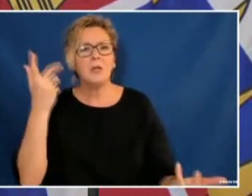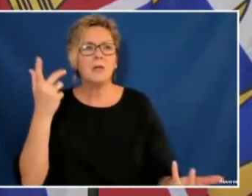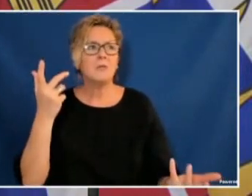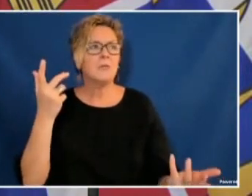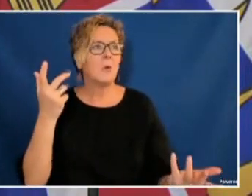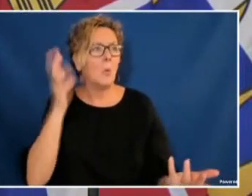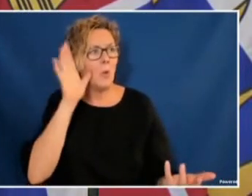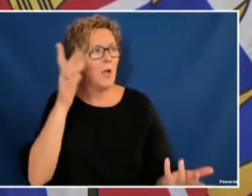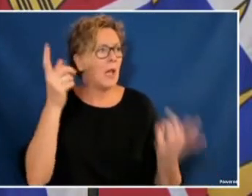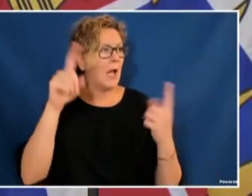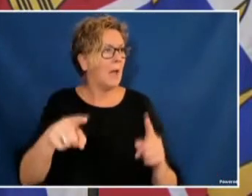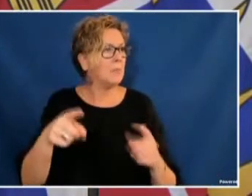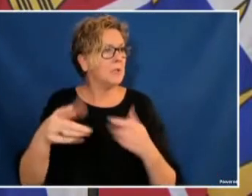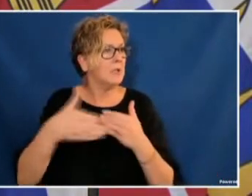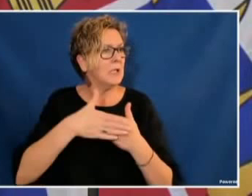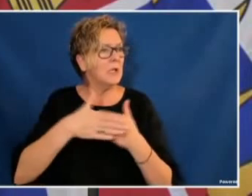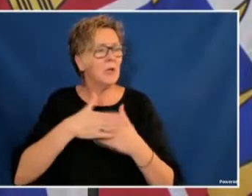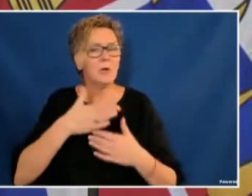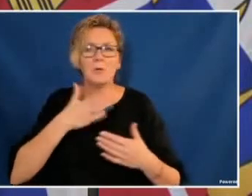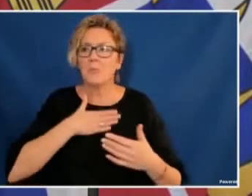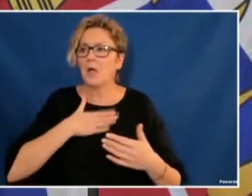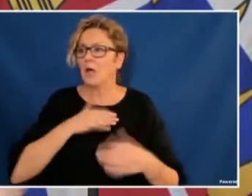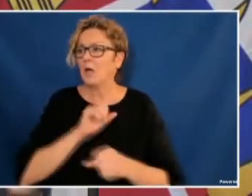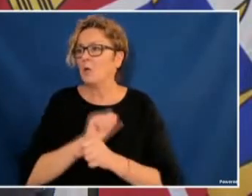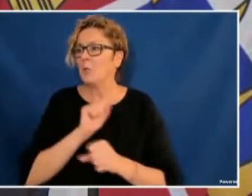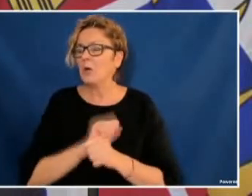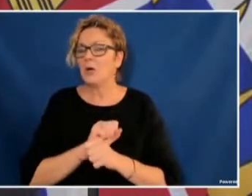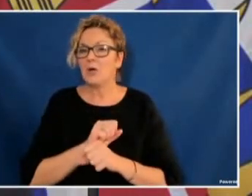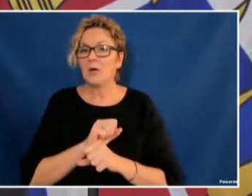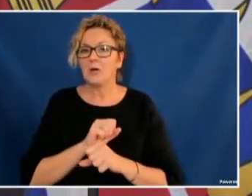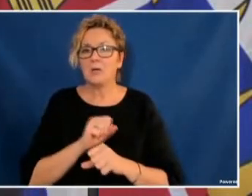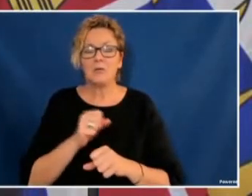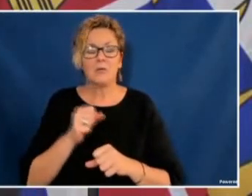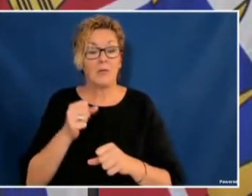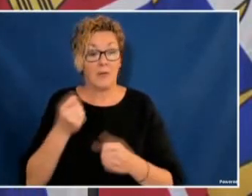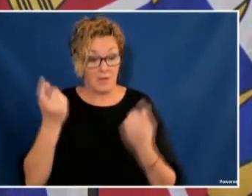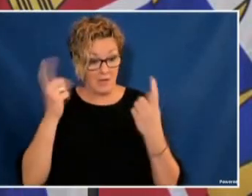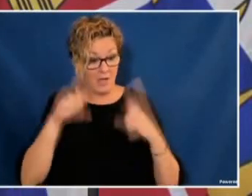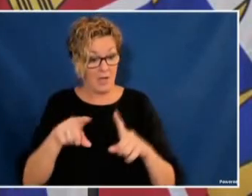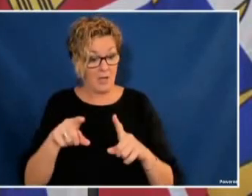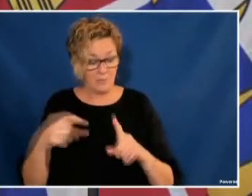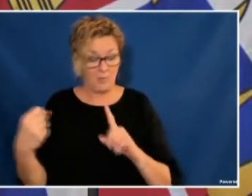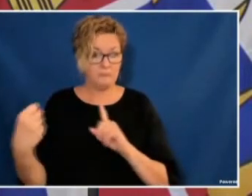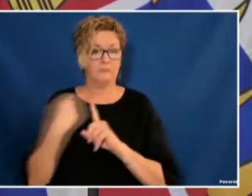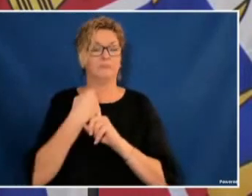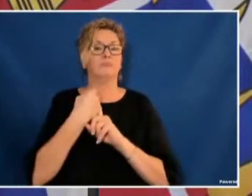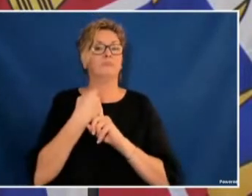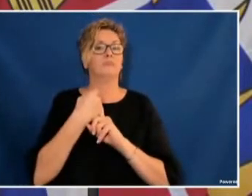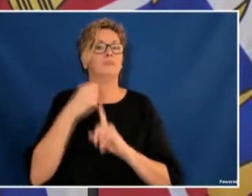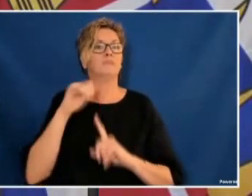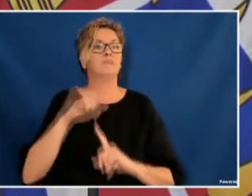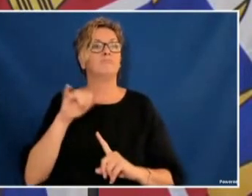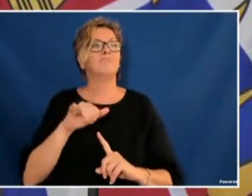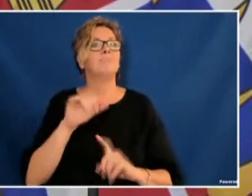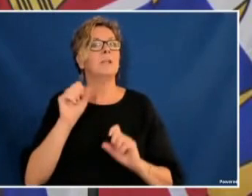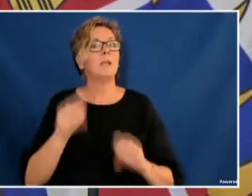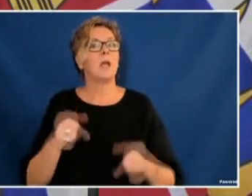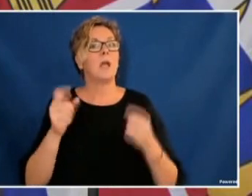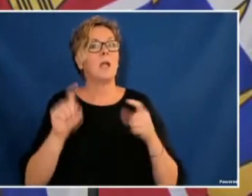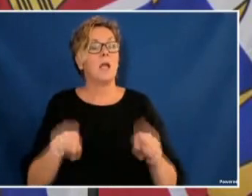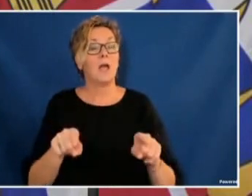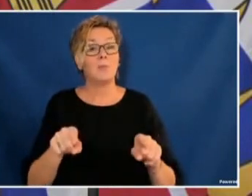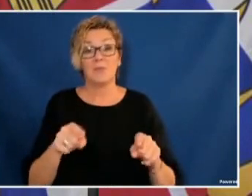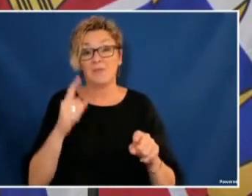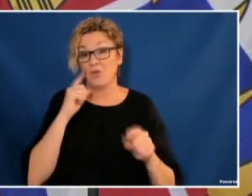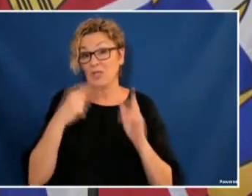Yeah, so what we can point to is, what we are seeing in our 7-day rolling average. We know where the